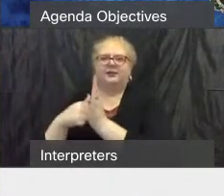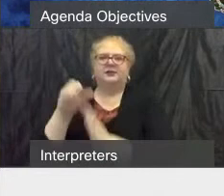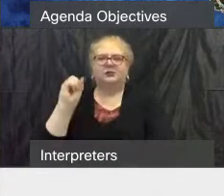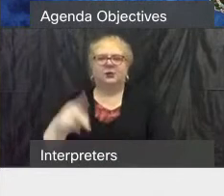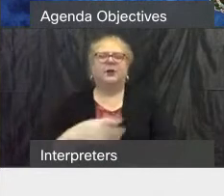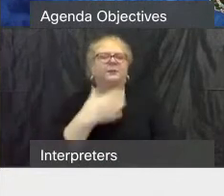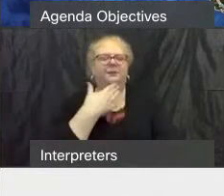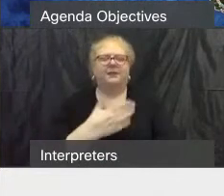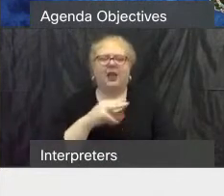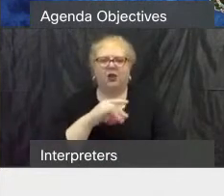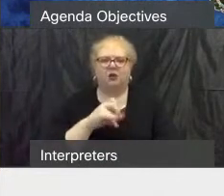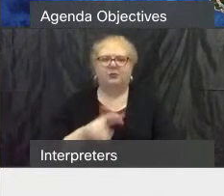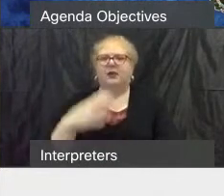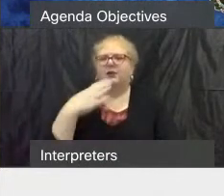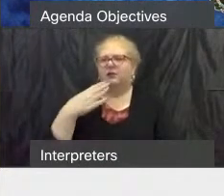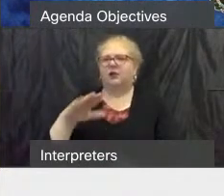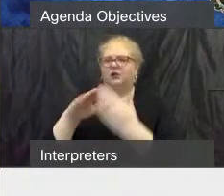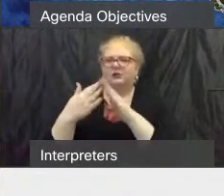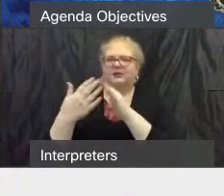Thank you, City Manager.